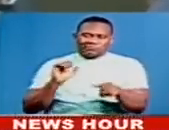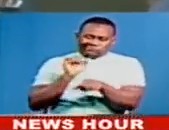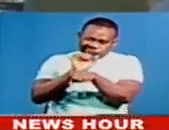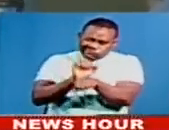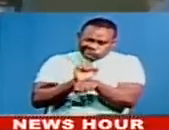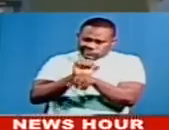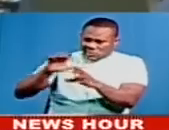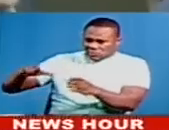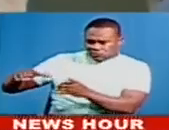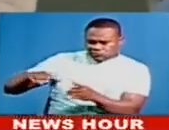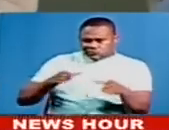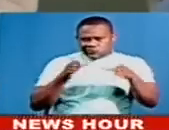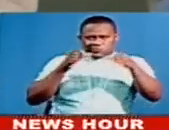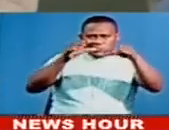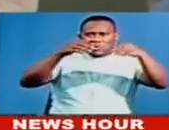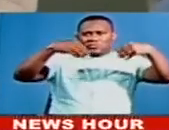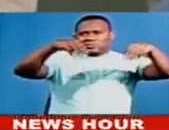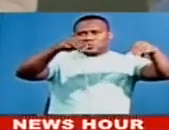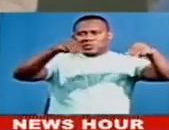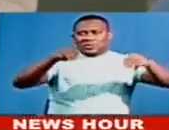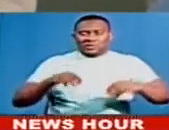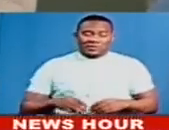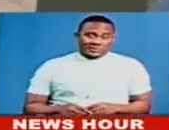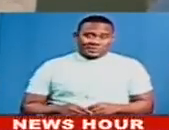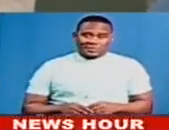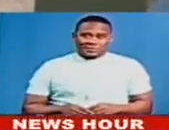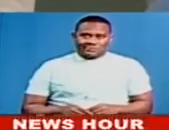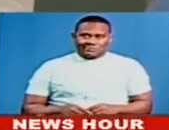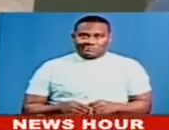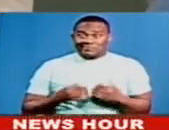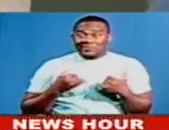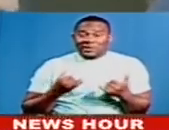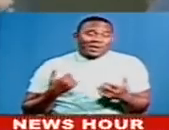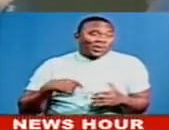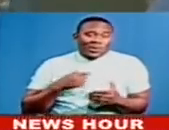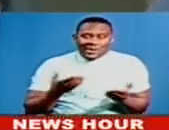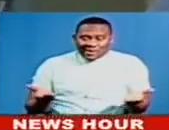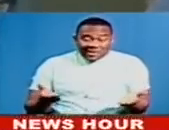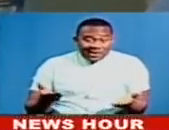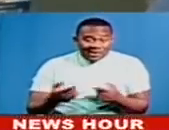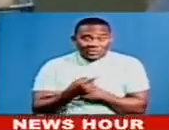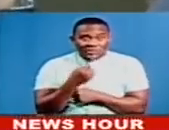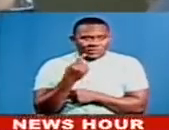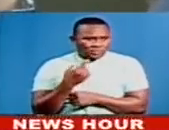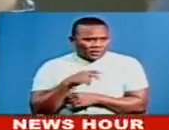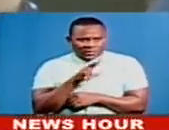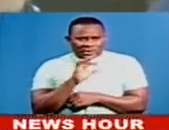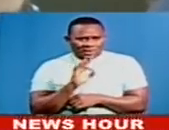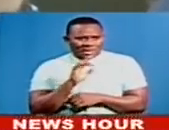we are today, very happy to be here with a big delegation. We have 39